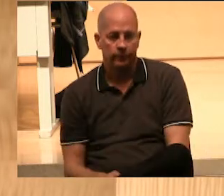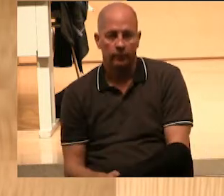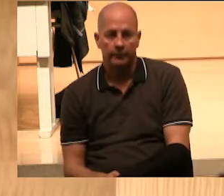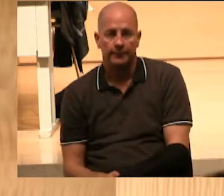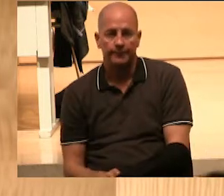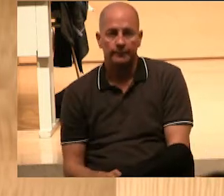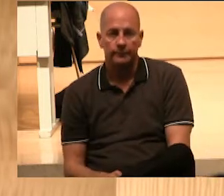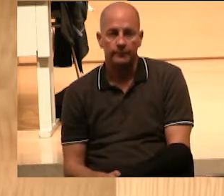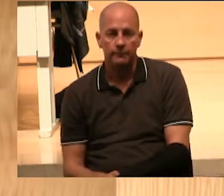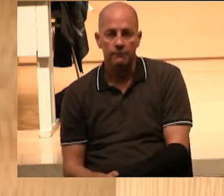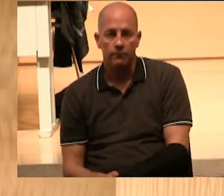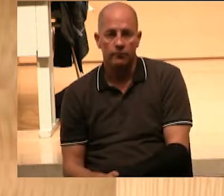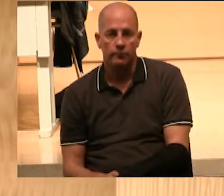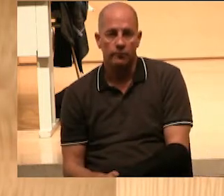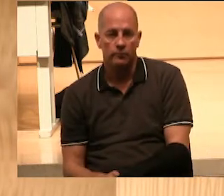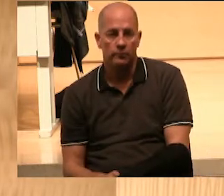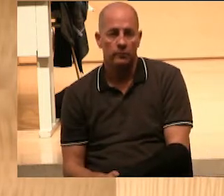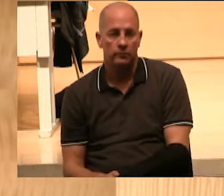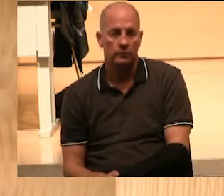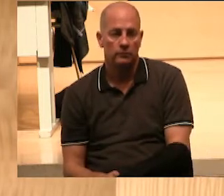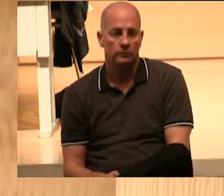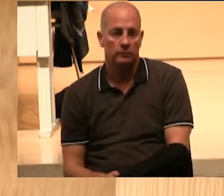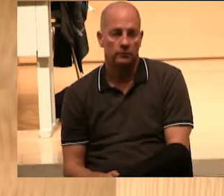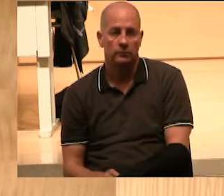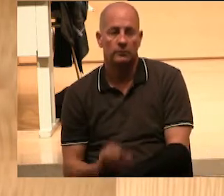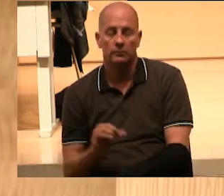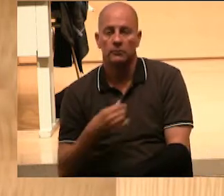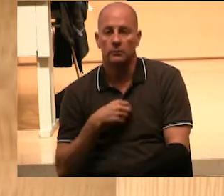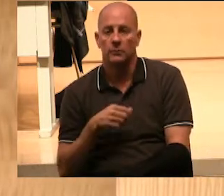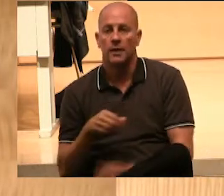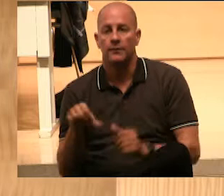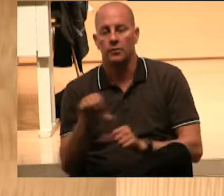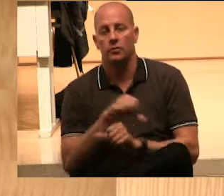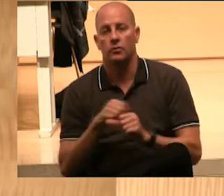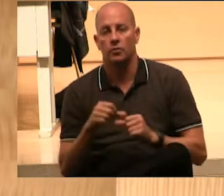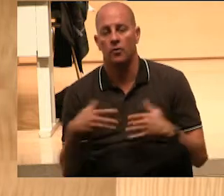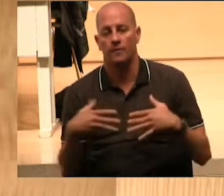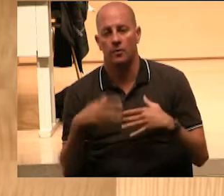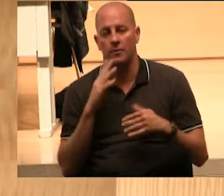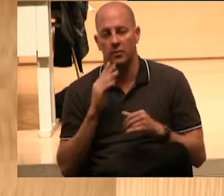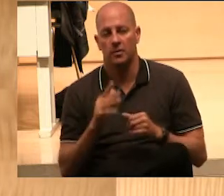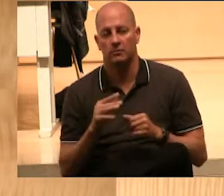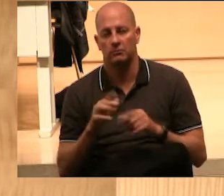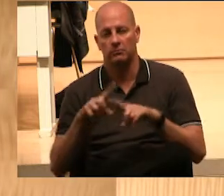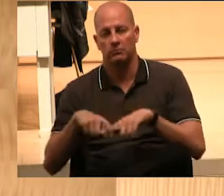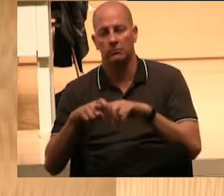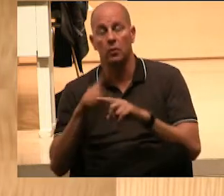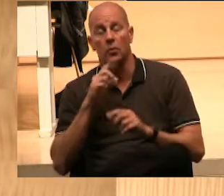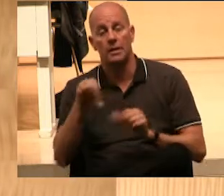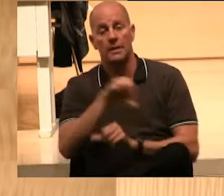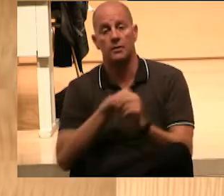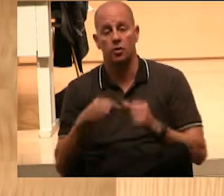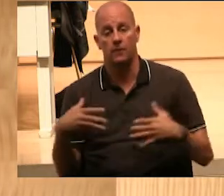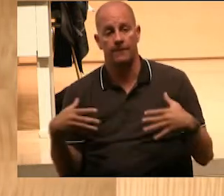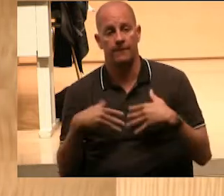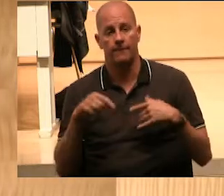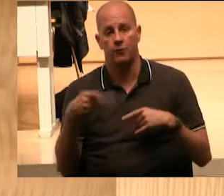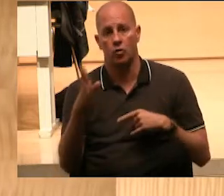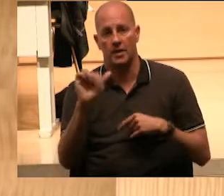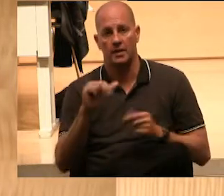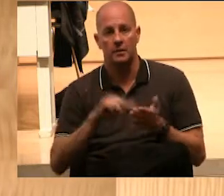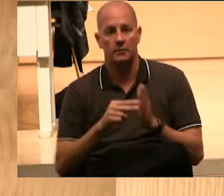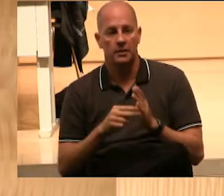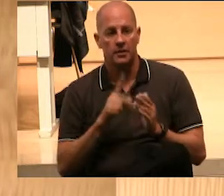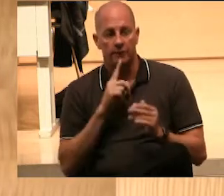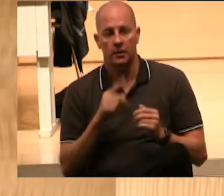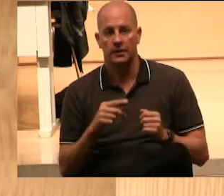I'm actually going to skip social phobia for time, but briefly, social phobia is when people have intense anxiety or fear in